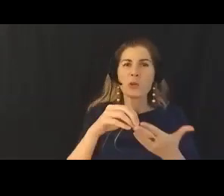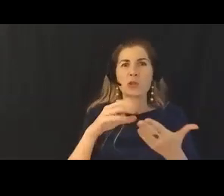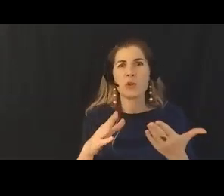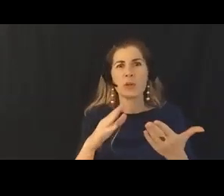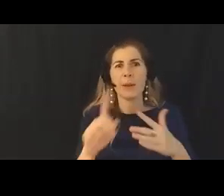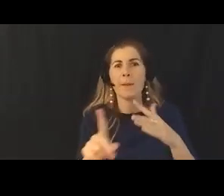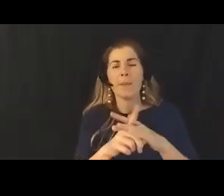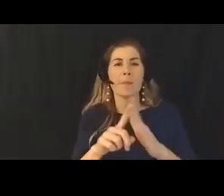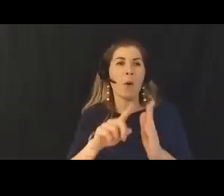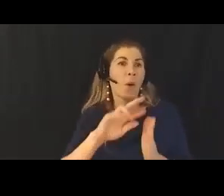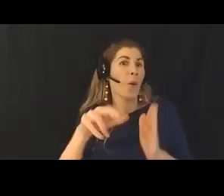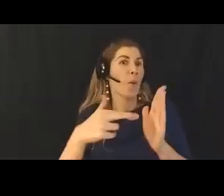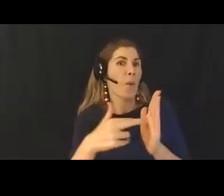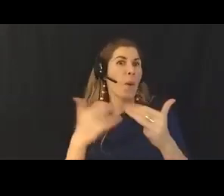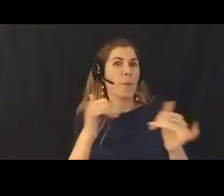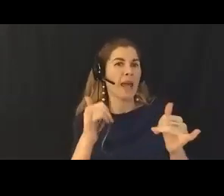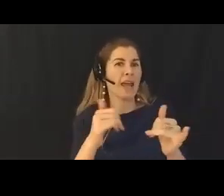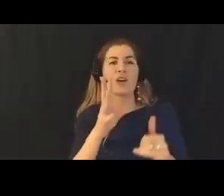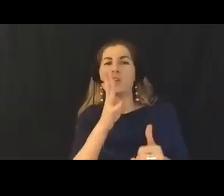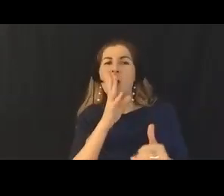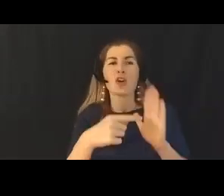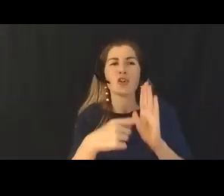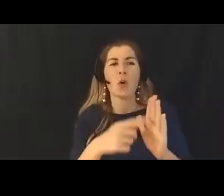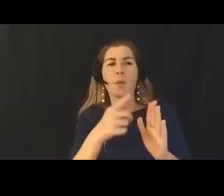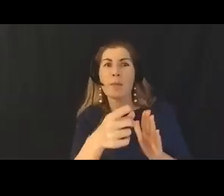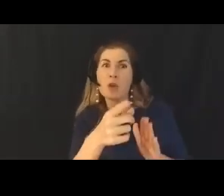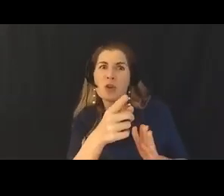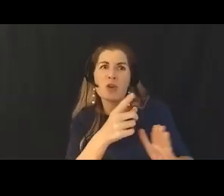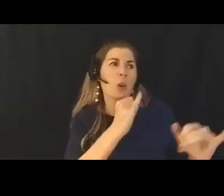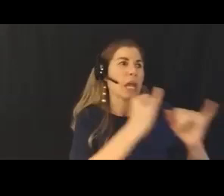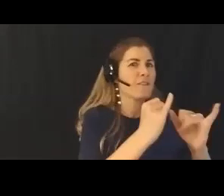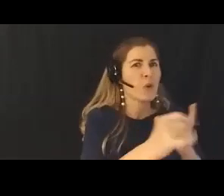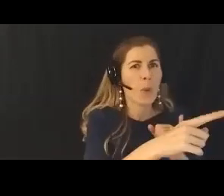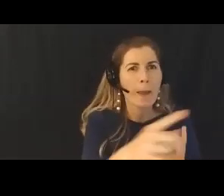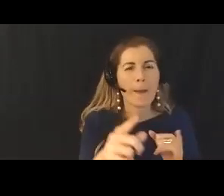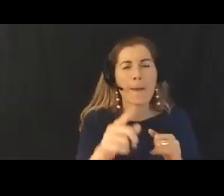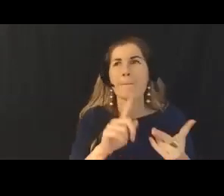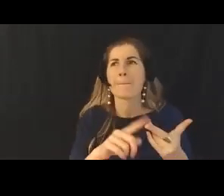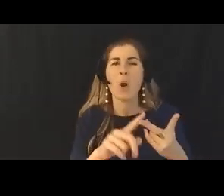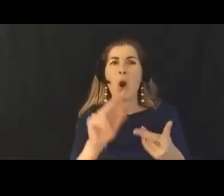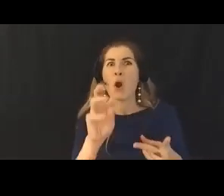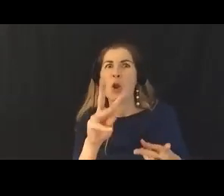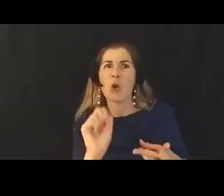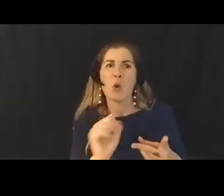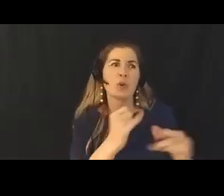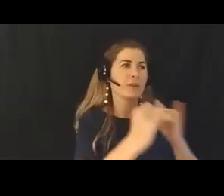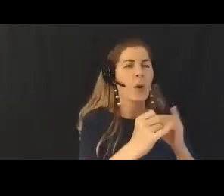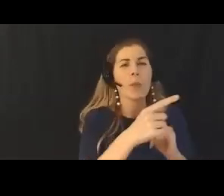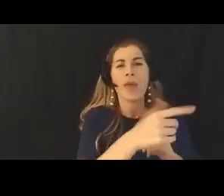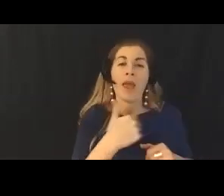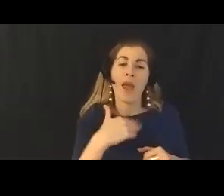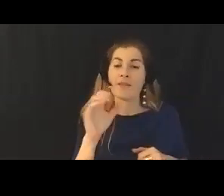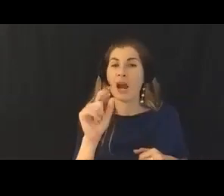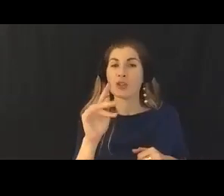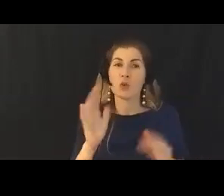play talk show where you're the talk show host and you're interviewing them, or it's a news broadcast and they have their object or their costume piece, and then